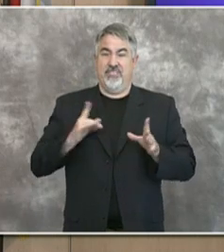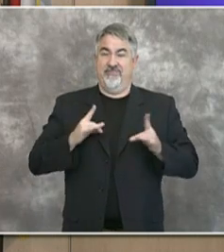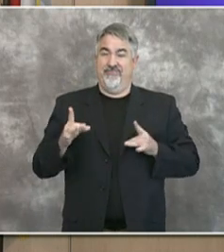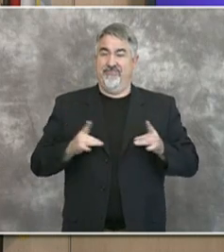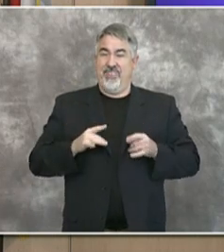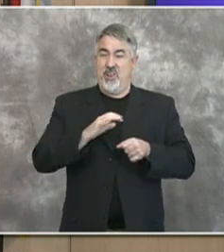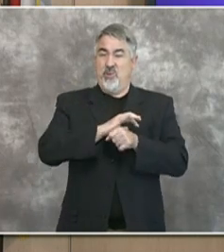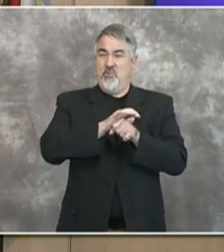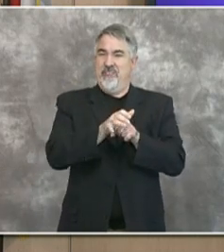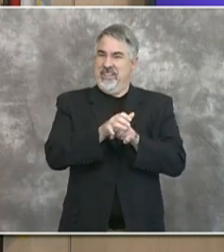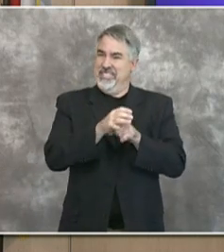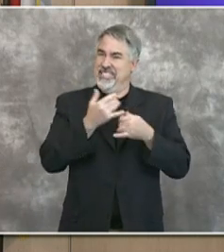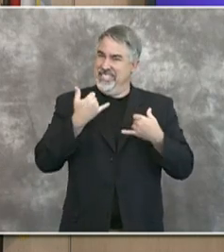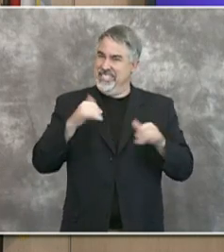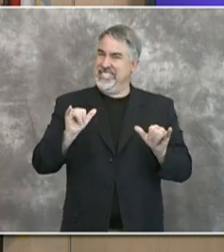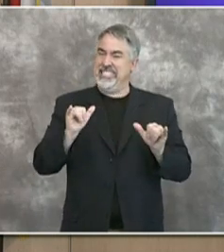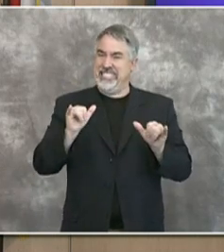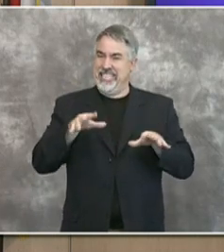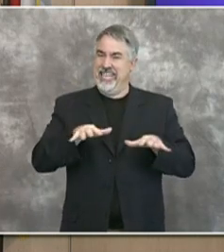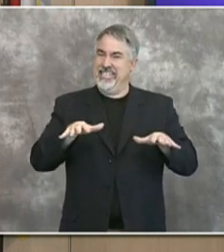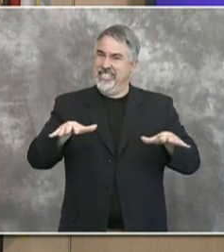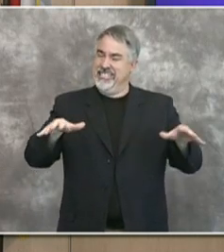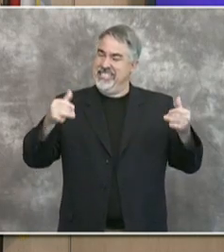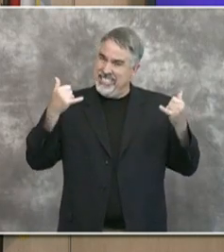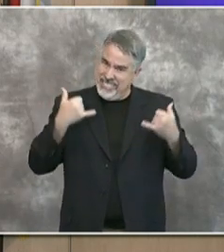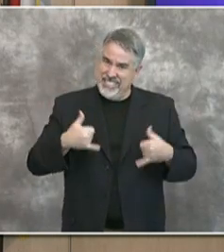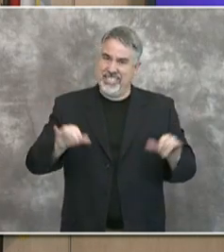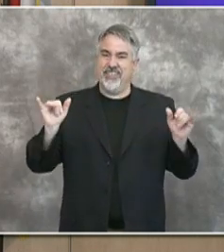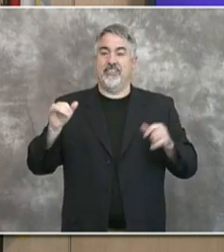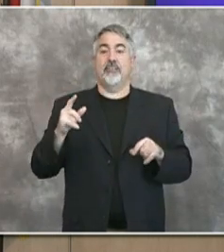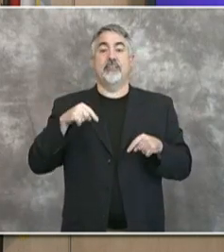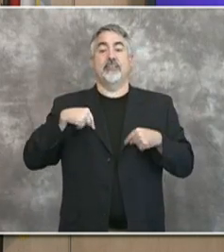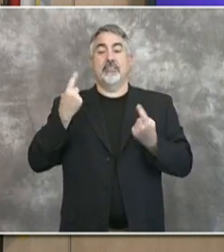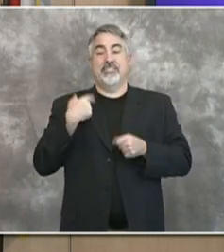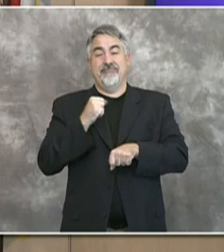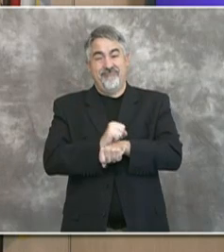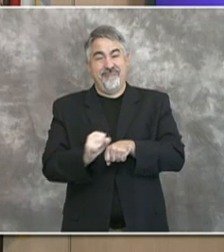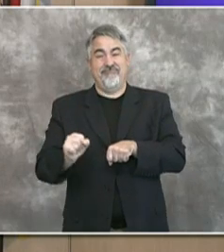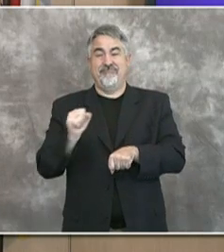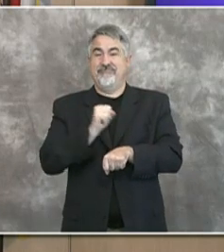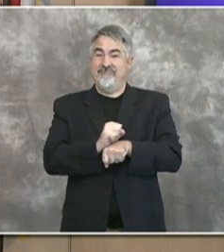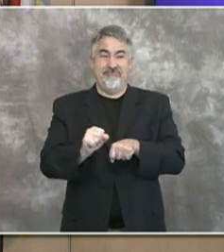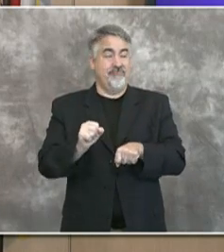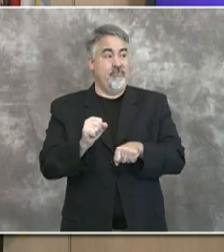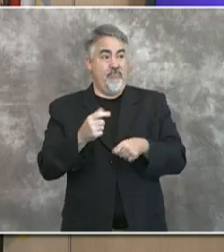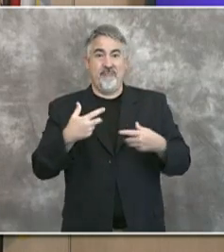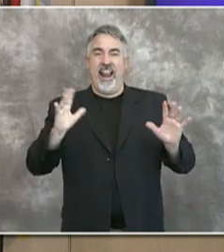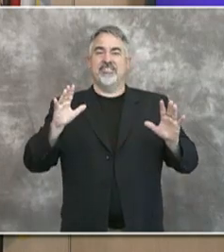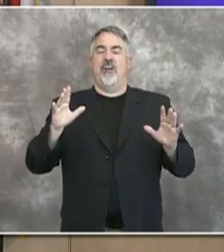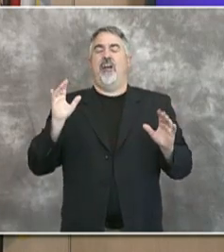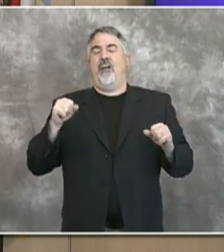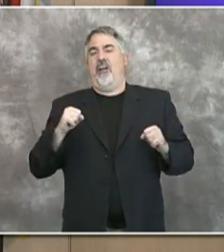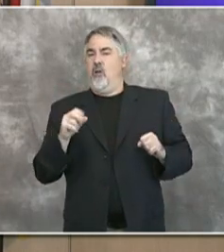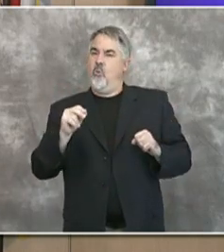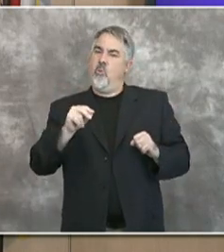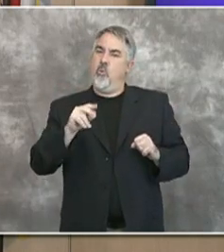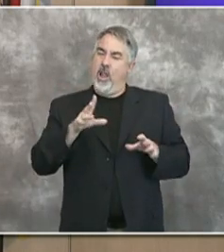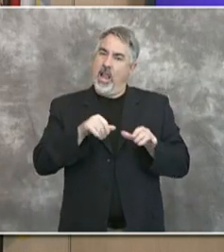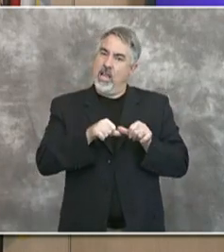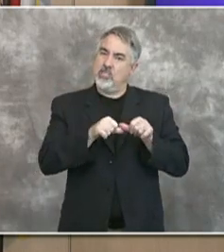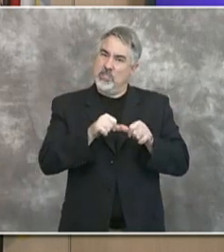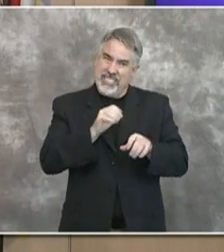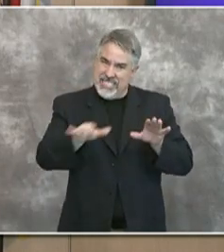tells us our long fight is not yet over. Because of that, we need to continue holding the line to stop the